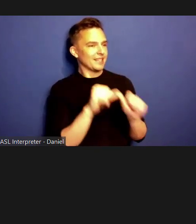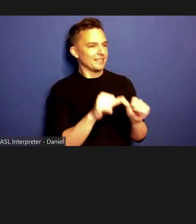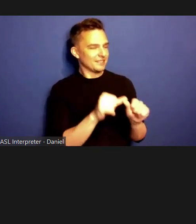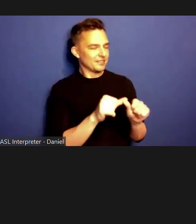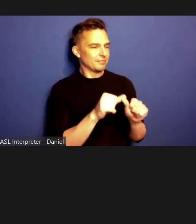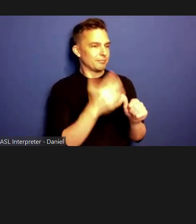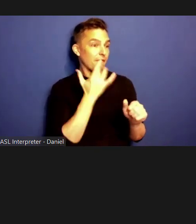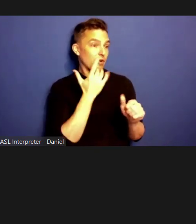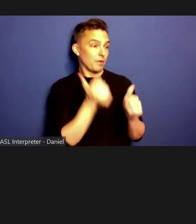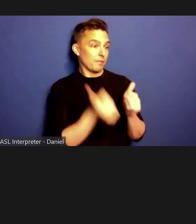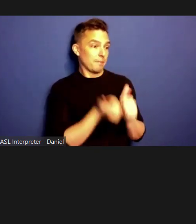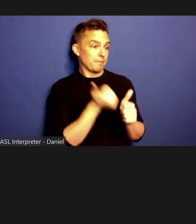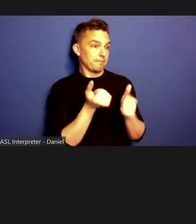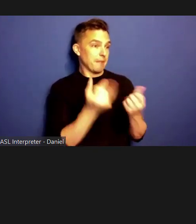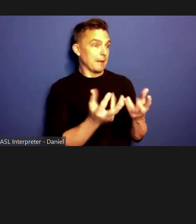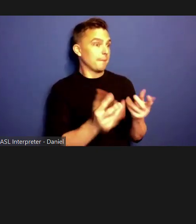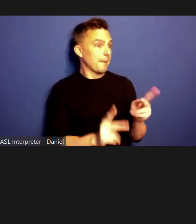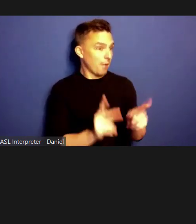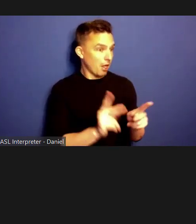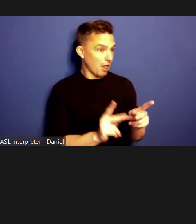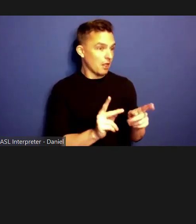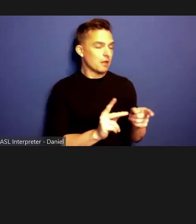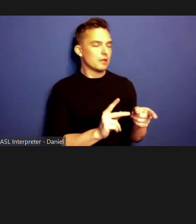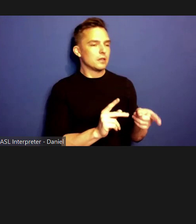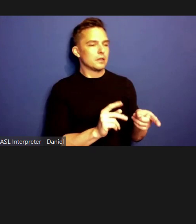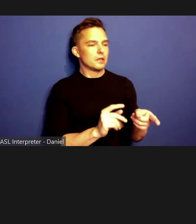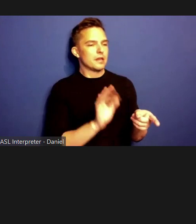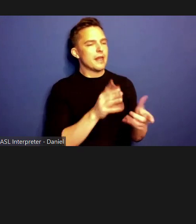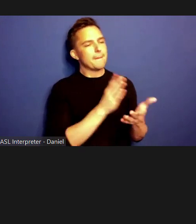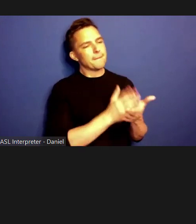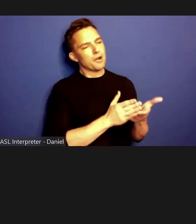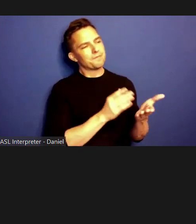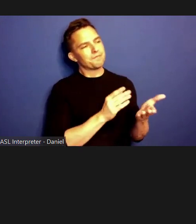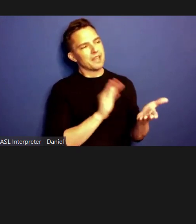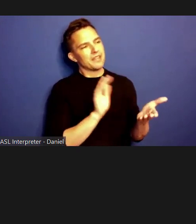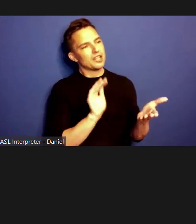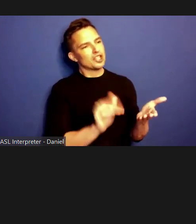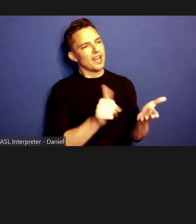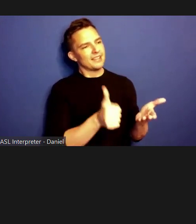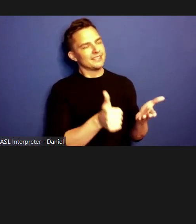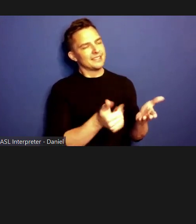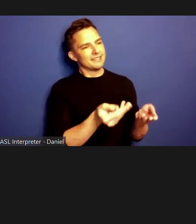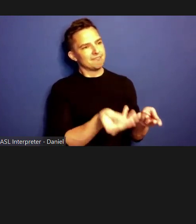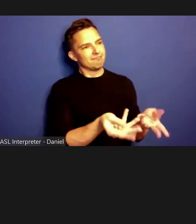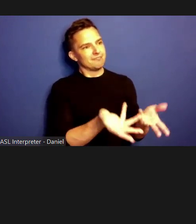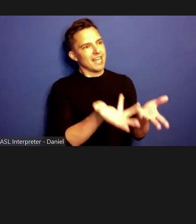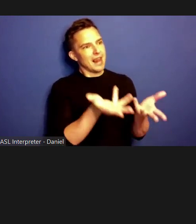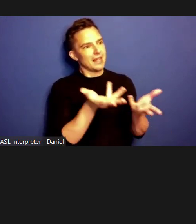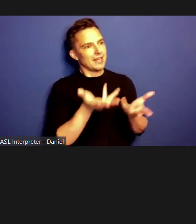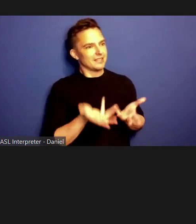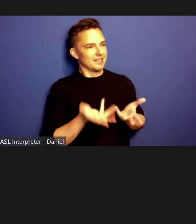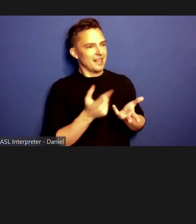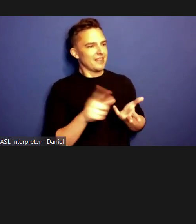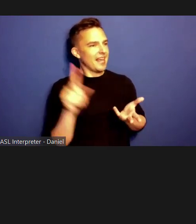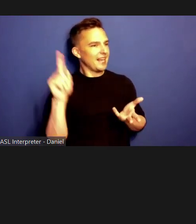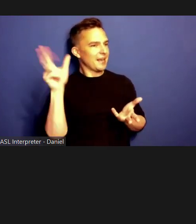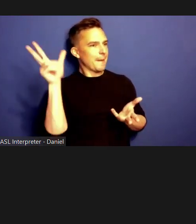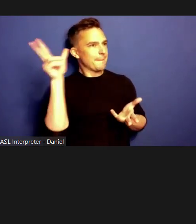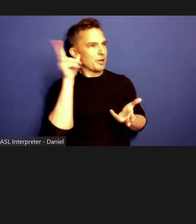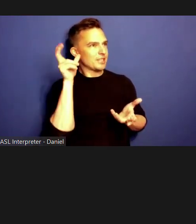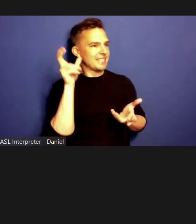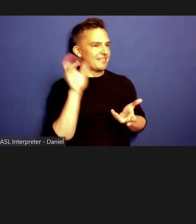be preferred by many people is because of that piece where the child is actually telling us that they perceive the